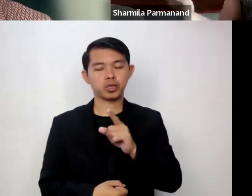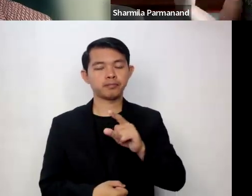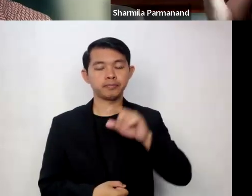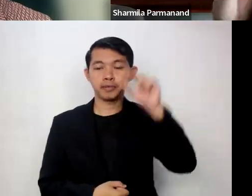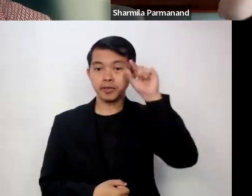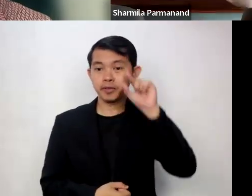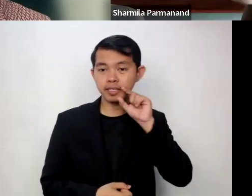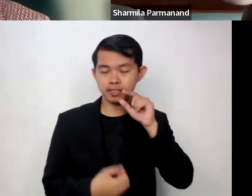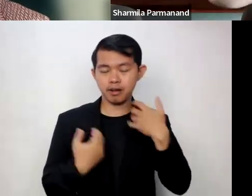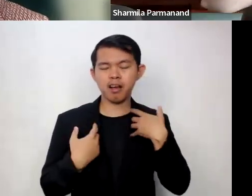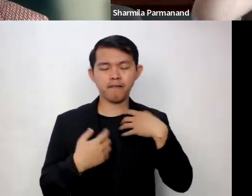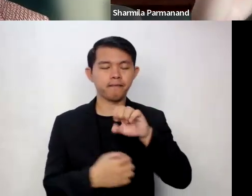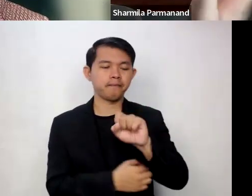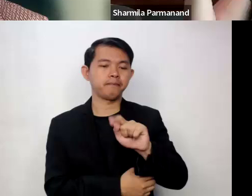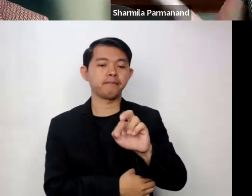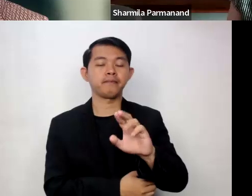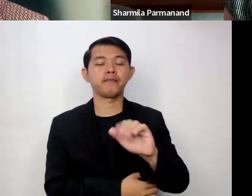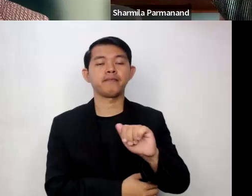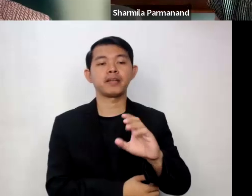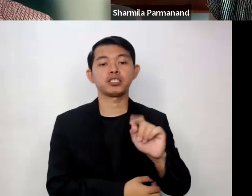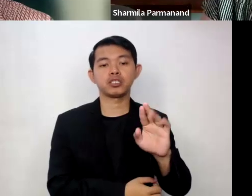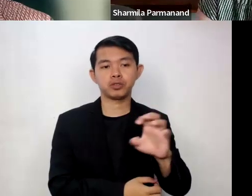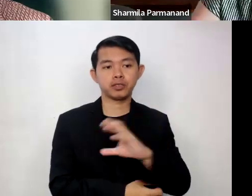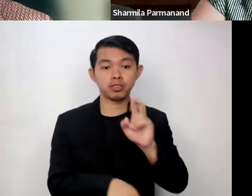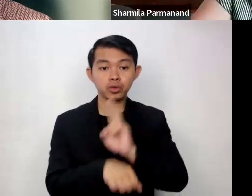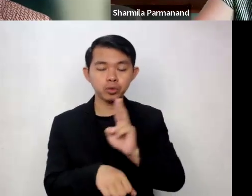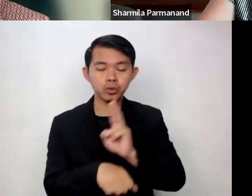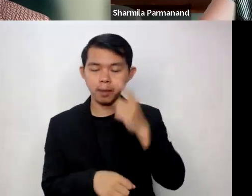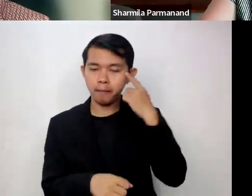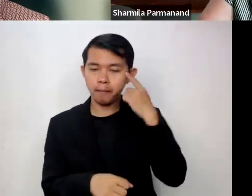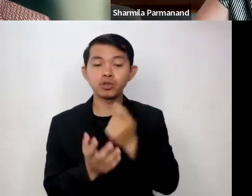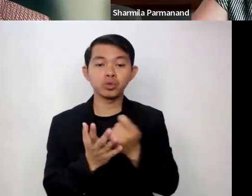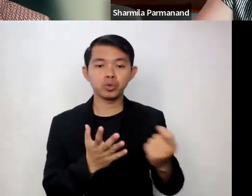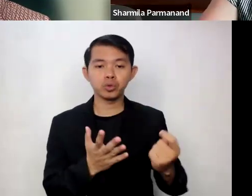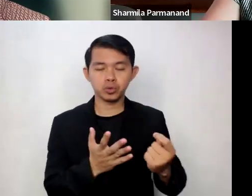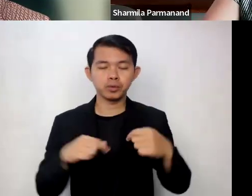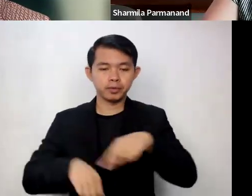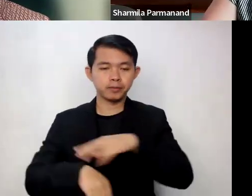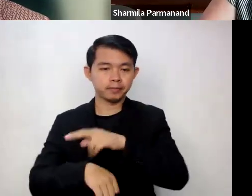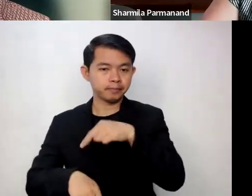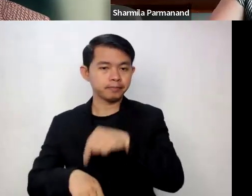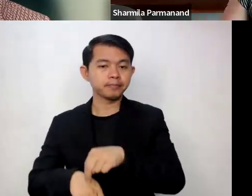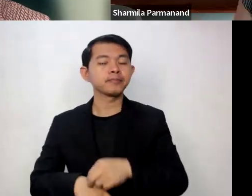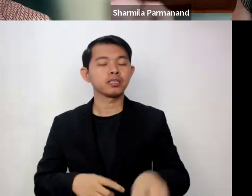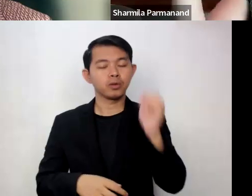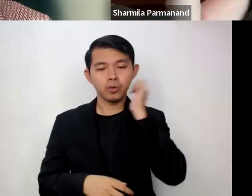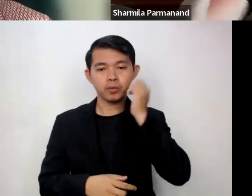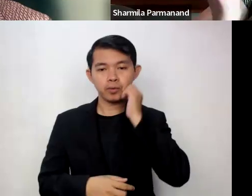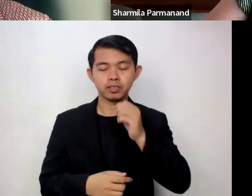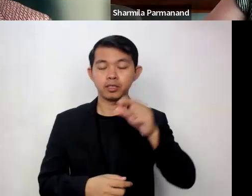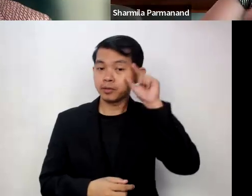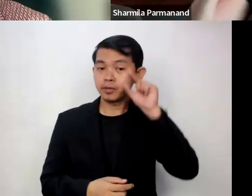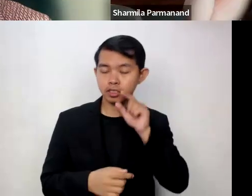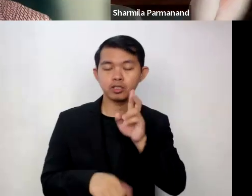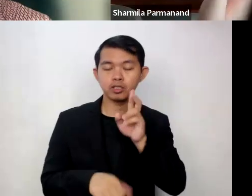structures reality, right? And gender is used as a tool in a civilizing mission. Constantly, gender is used to establish a